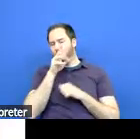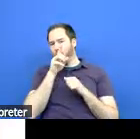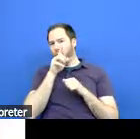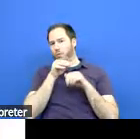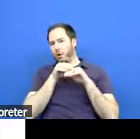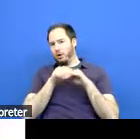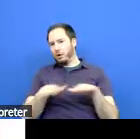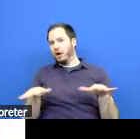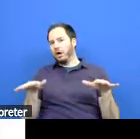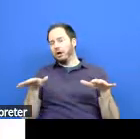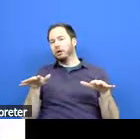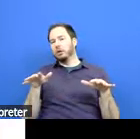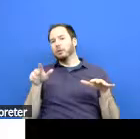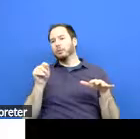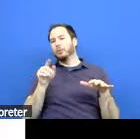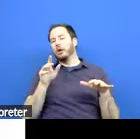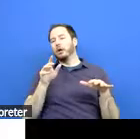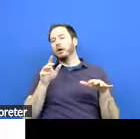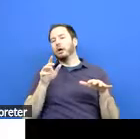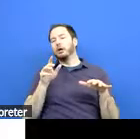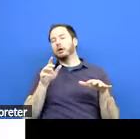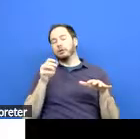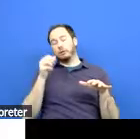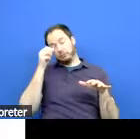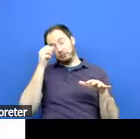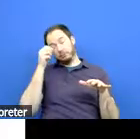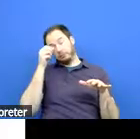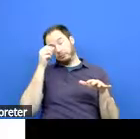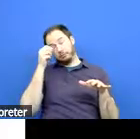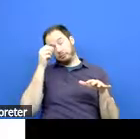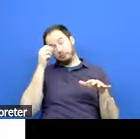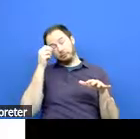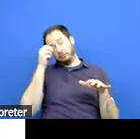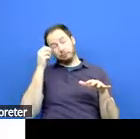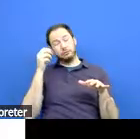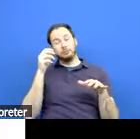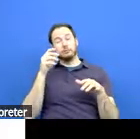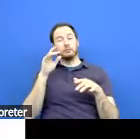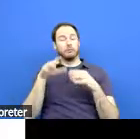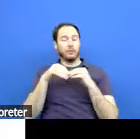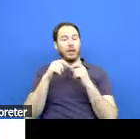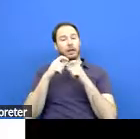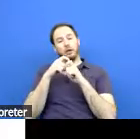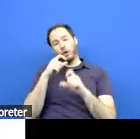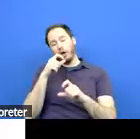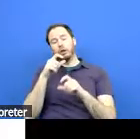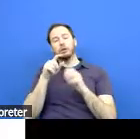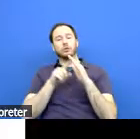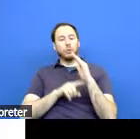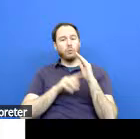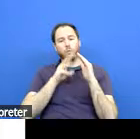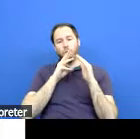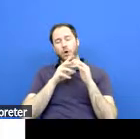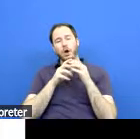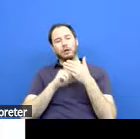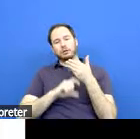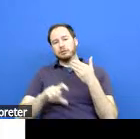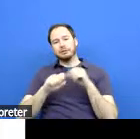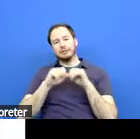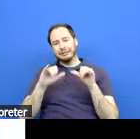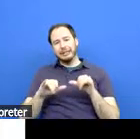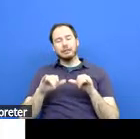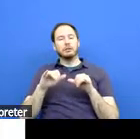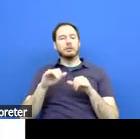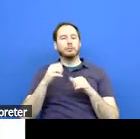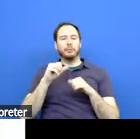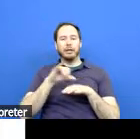additional stormwater that their project creates coming down from the roof. So again, they'll have gutters that will go into storm pipe systems, and any of the impervious